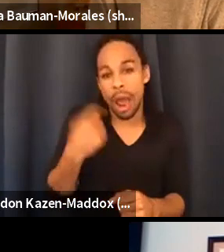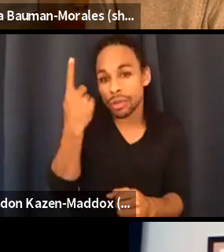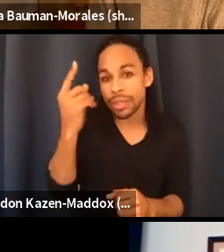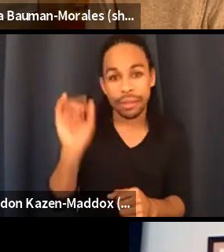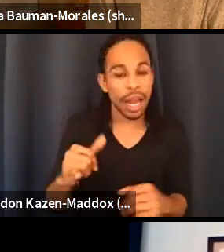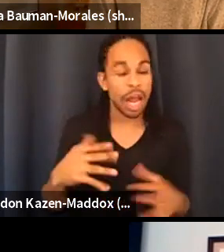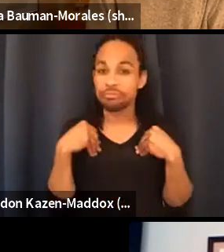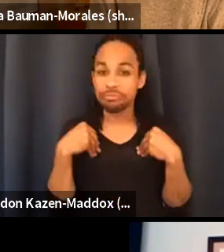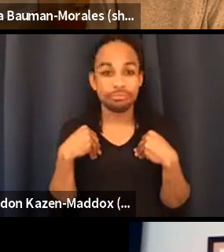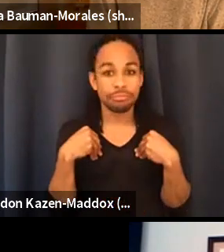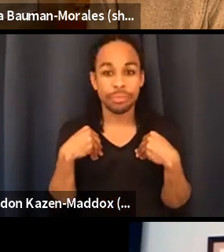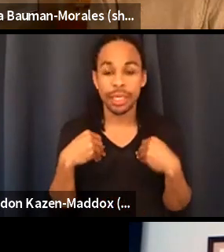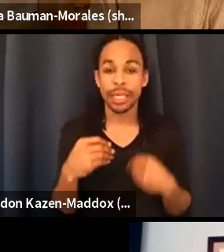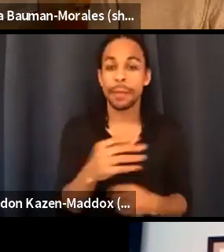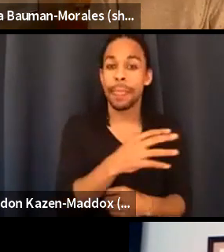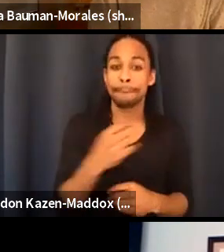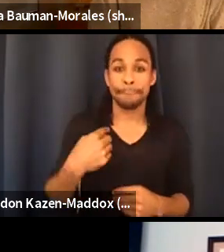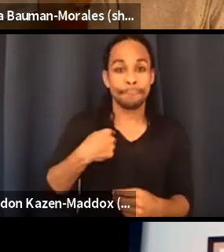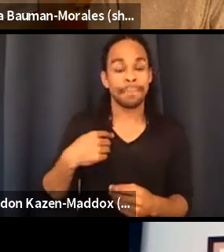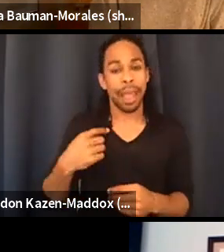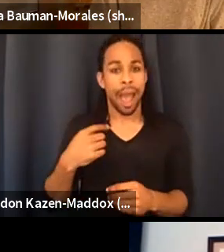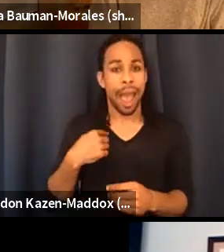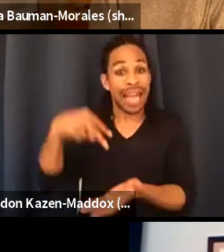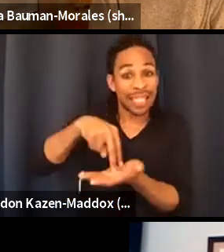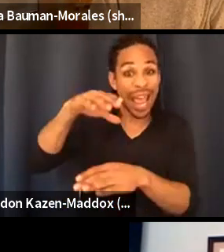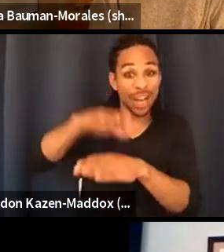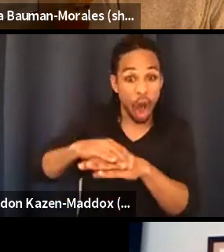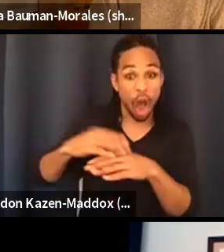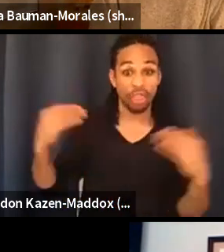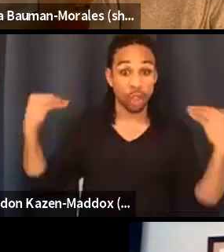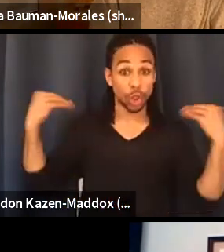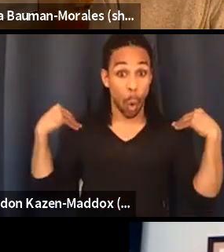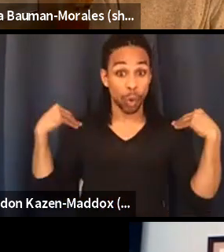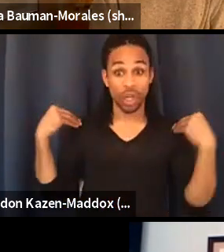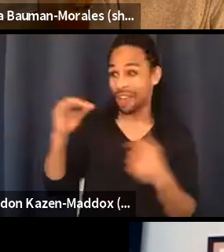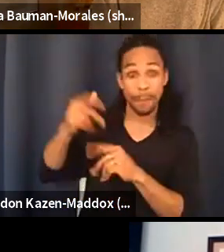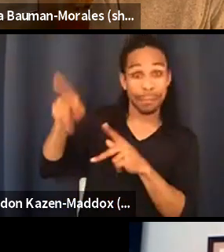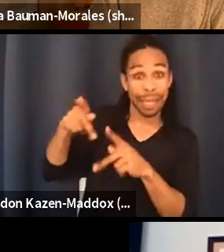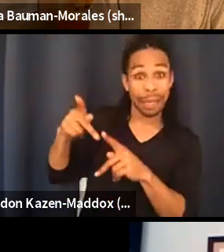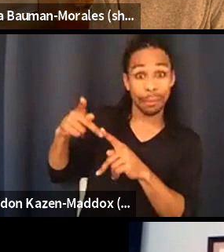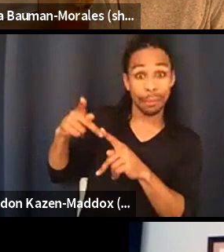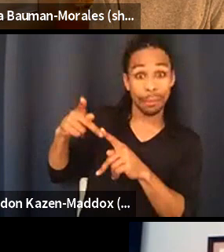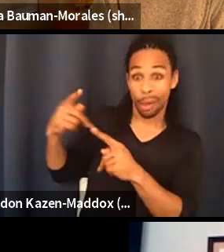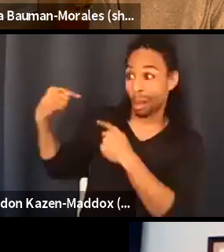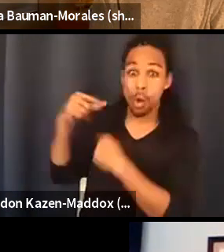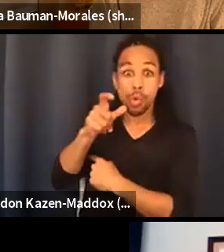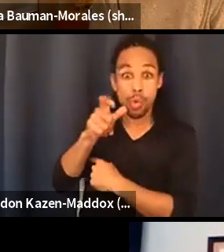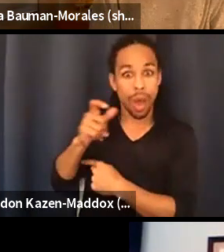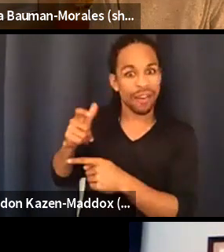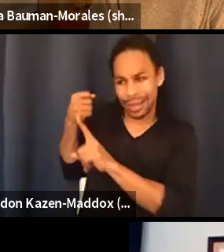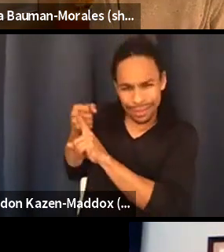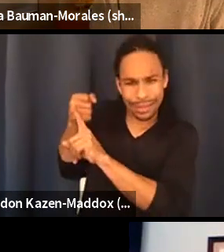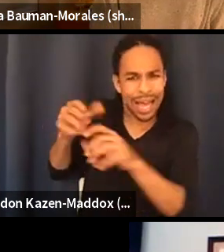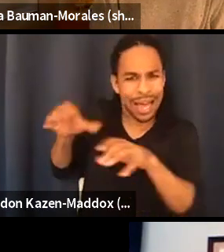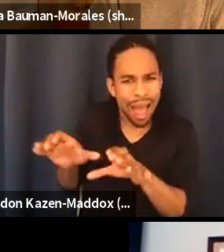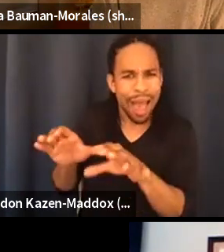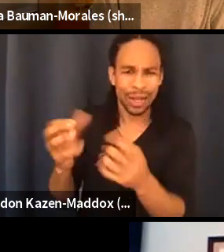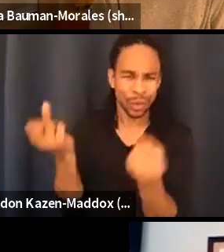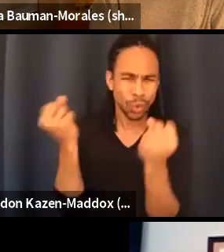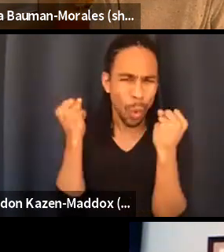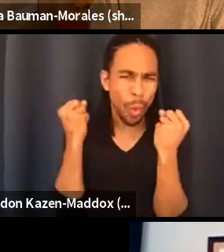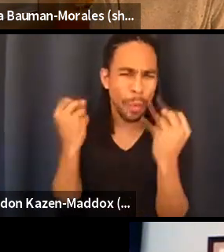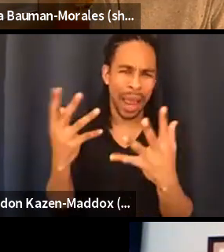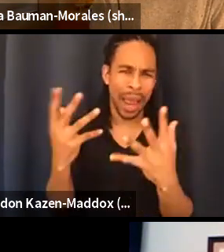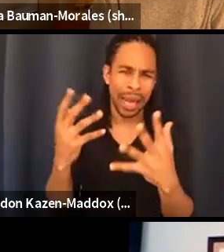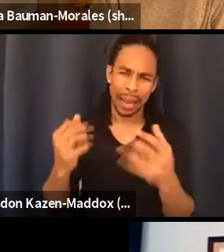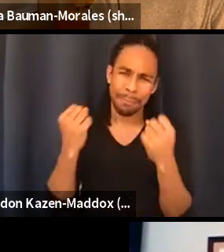earlier, like I stand on the shoulder of giants and I really understand the impact of that. Yeah. Generations and generations of collective